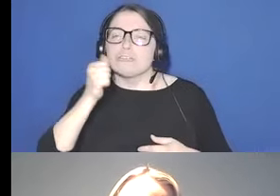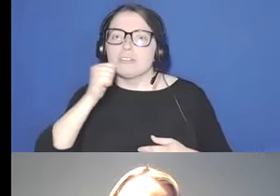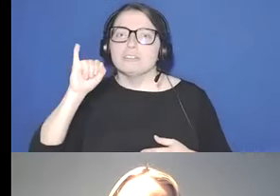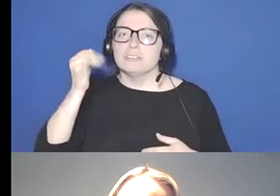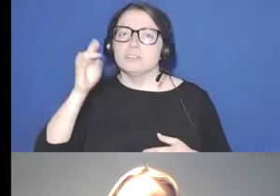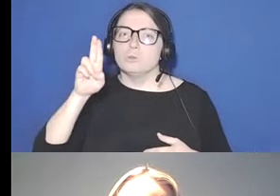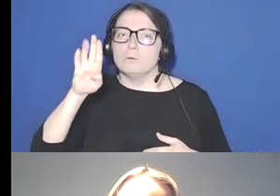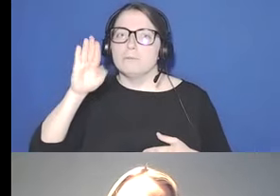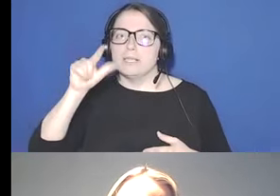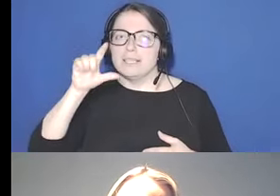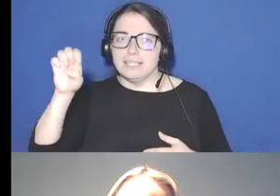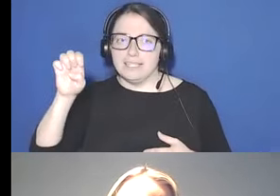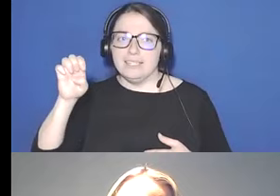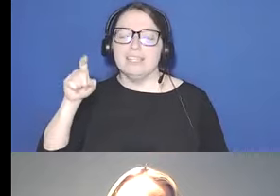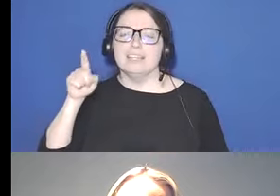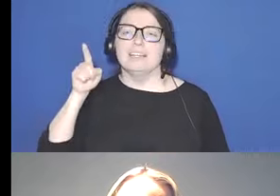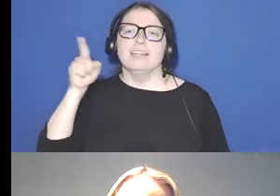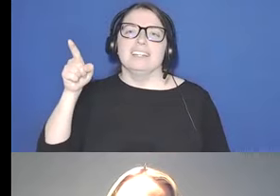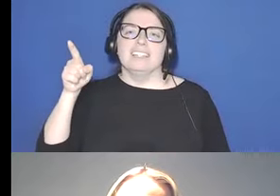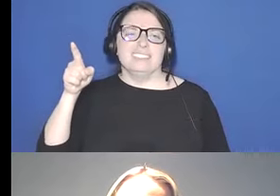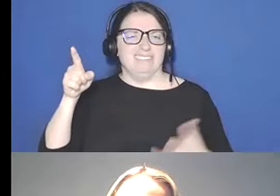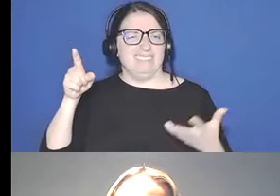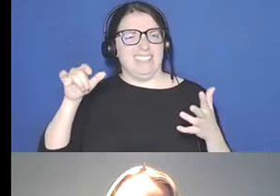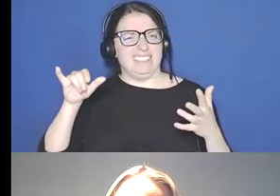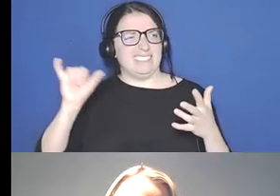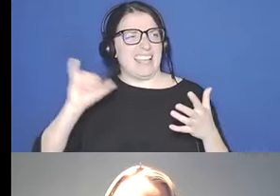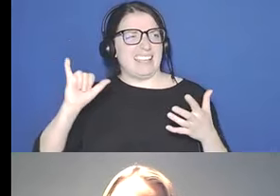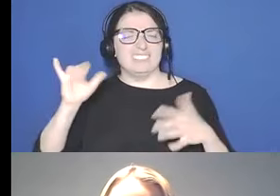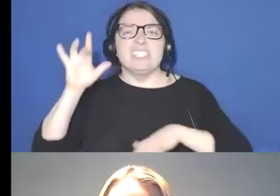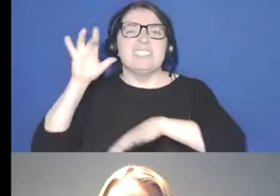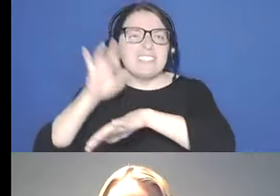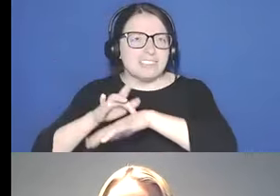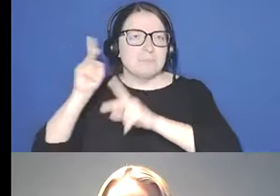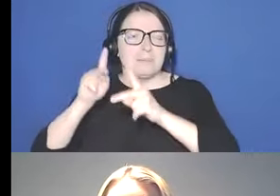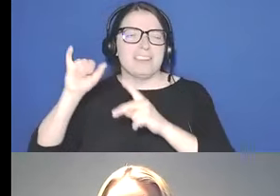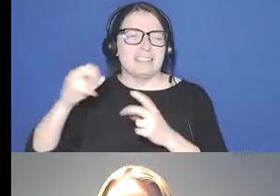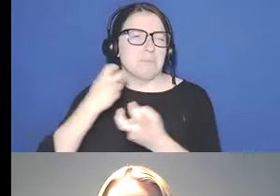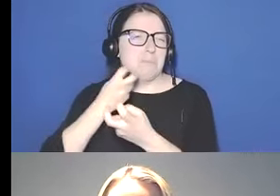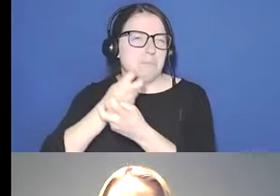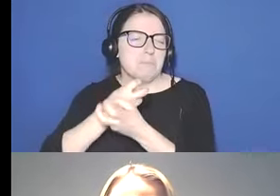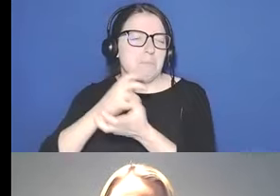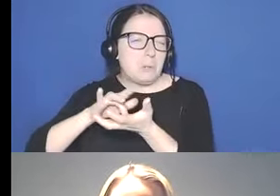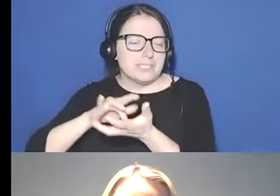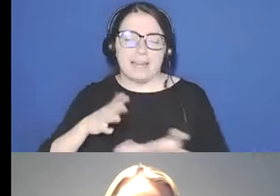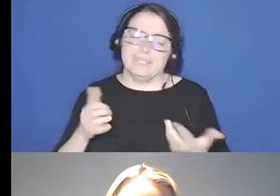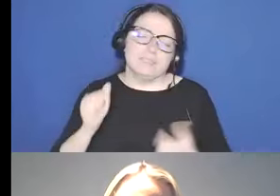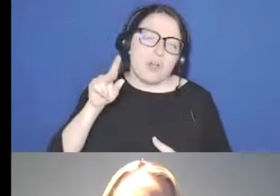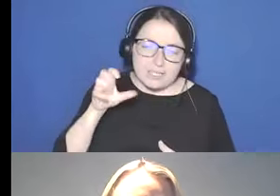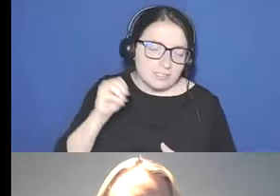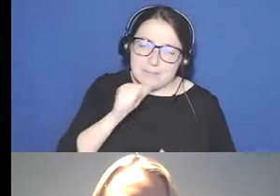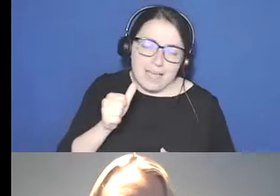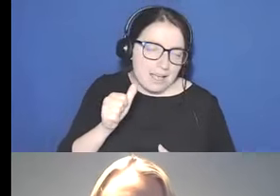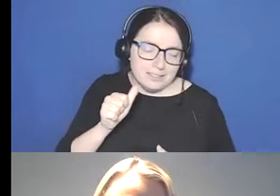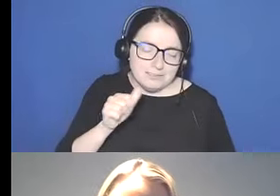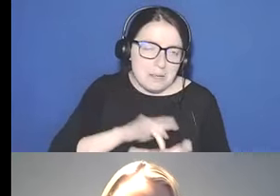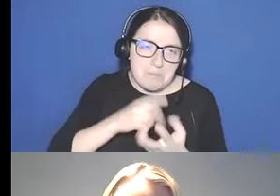touches people, it's kind of like a poison. So that's the way I look at it. Although autism is not a poison, but I mean, like, it's just, I feel